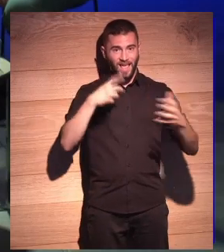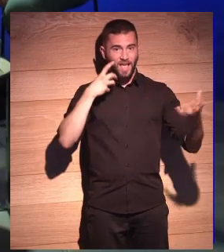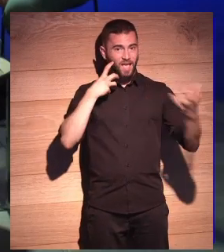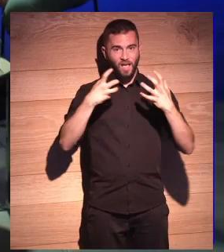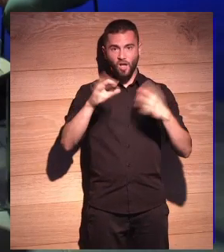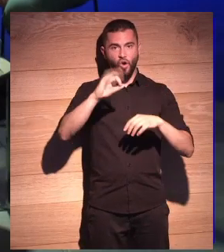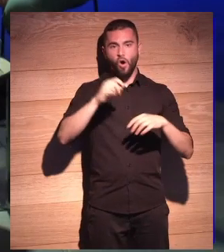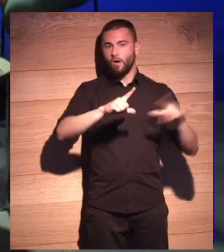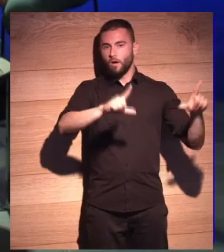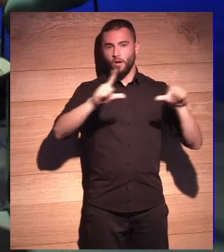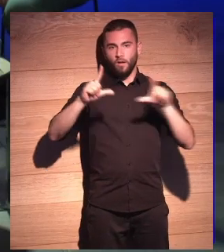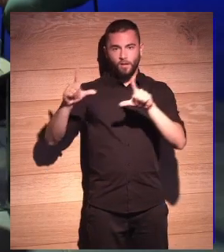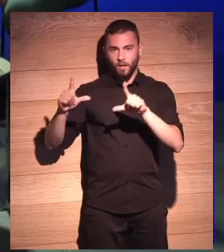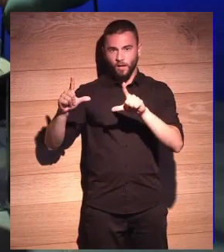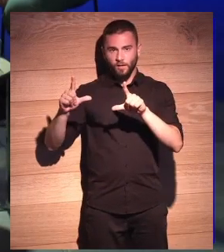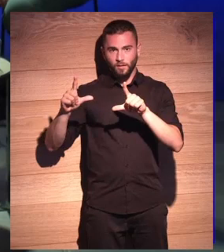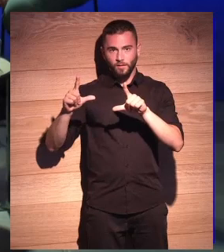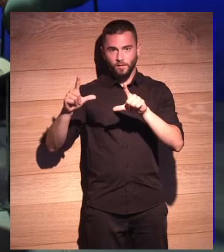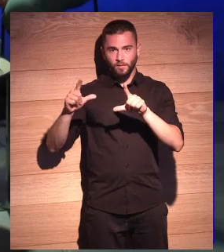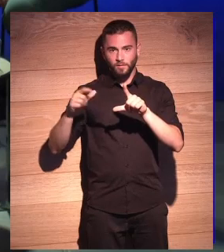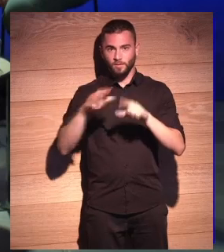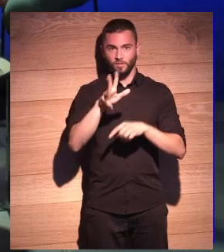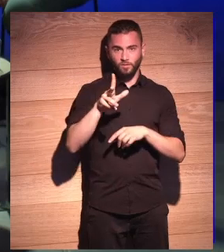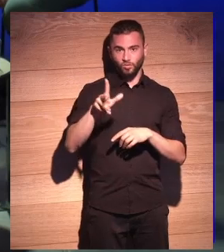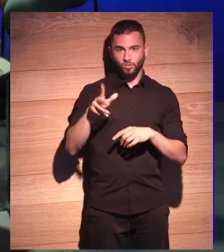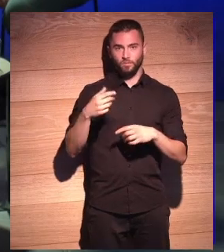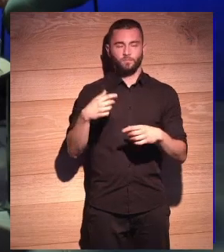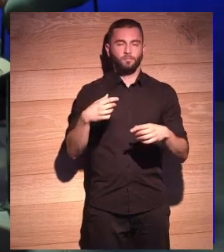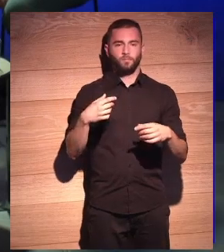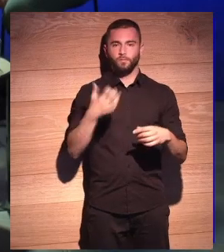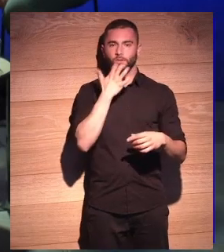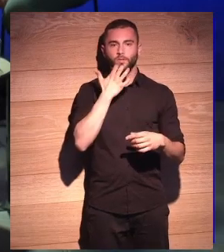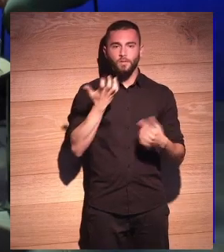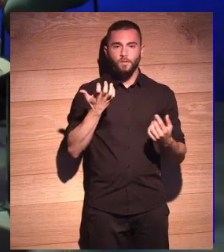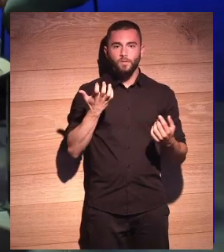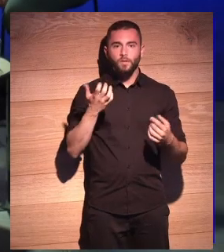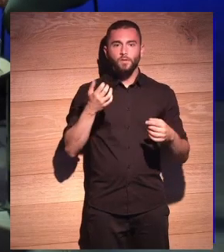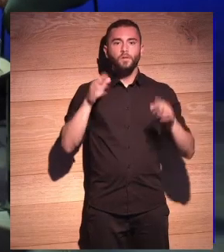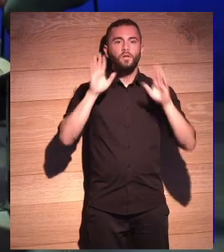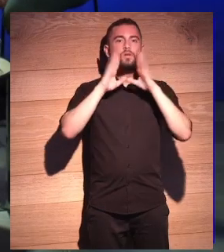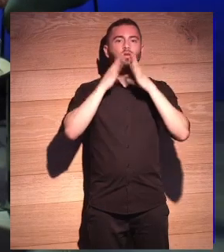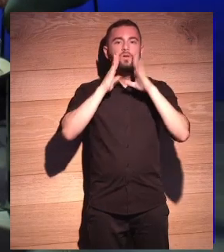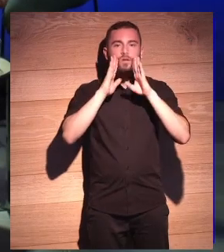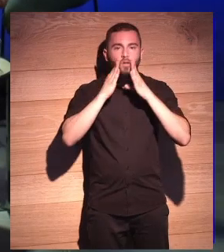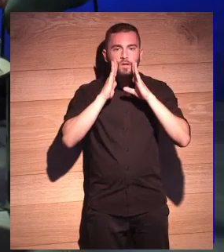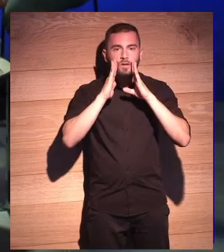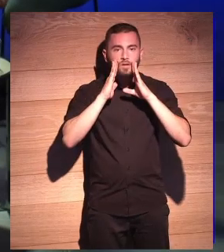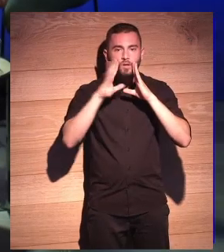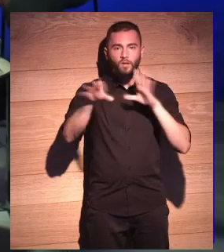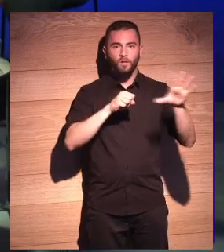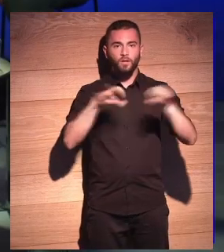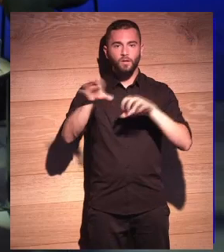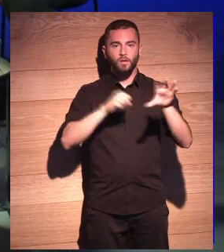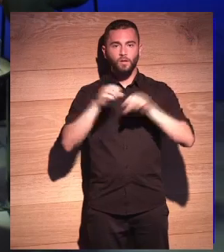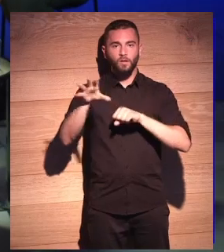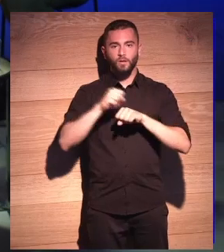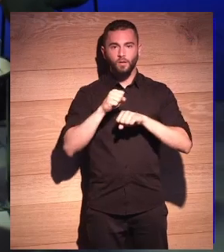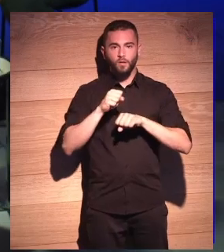the work of the image, even if it's not an art of work like Facebook, that decide that they can keep everything you upload and use